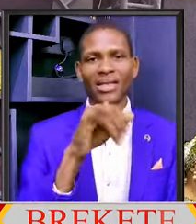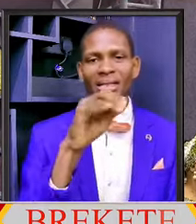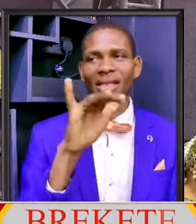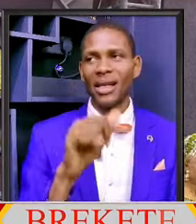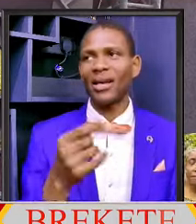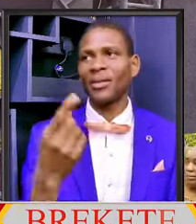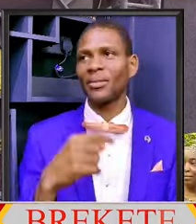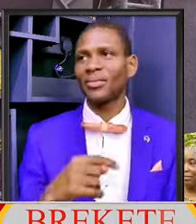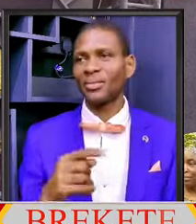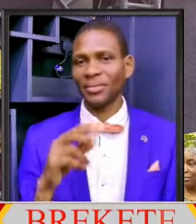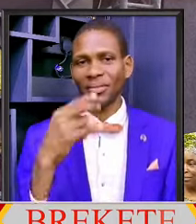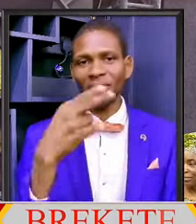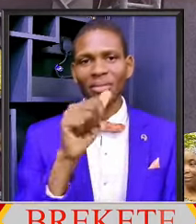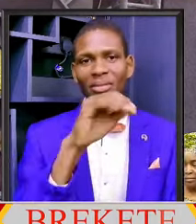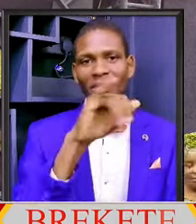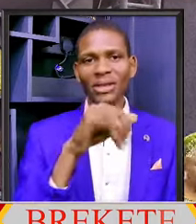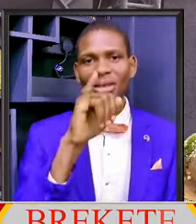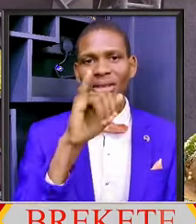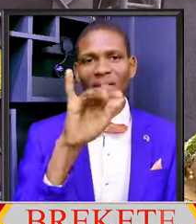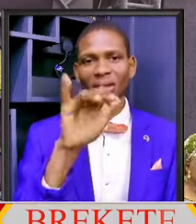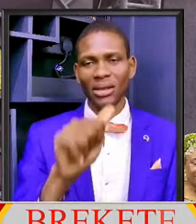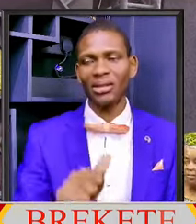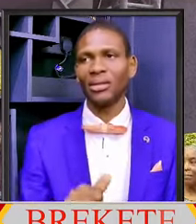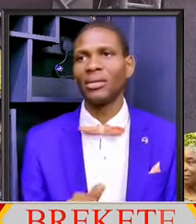Yeah, well. Hajia. Yes, sir.